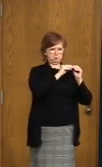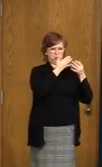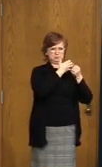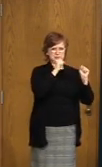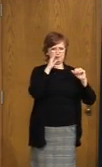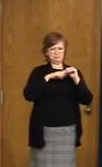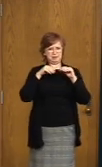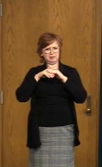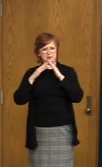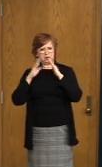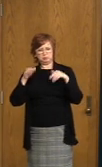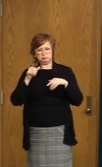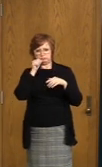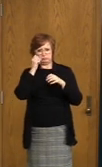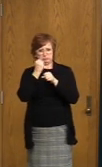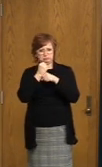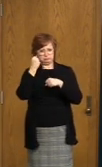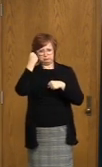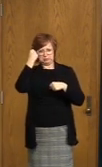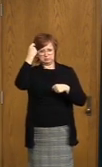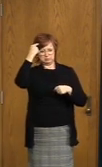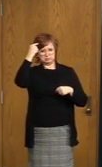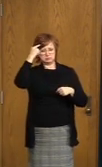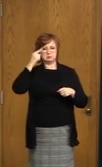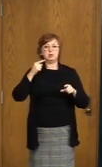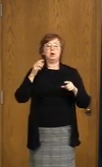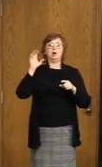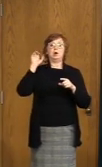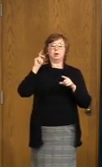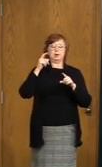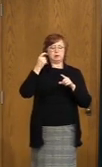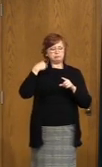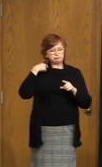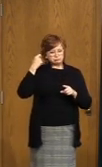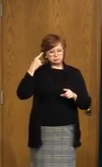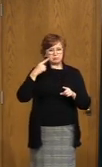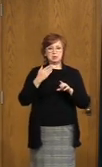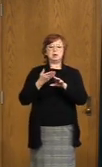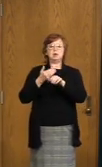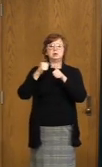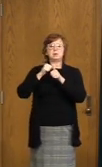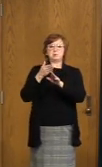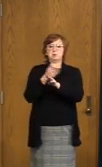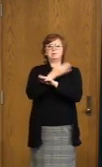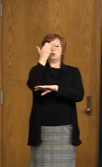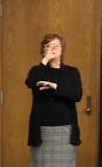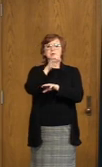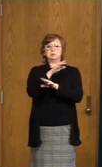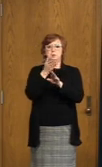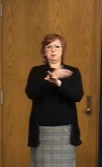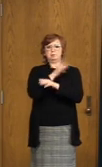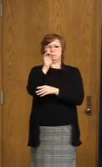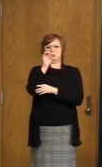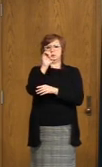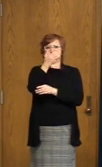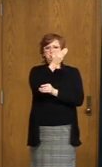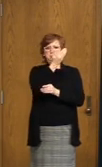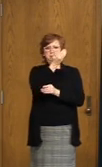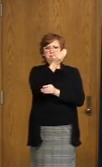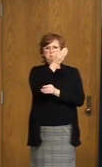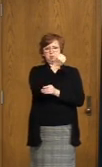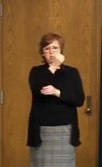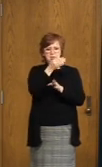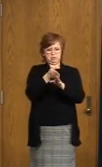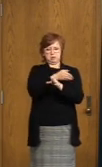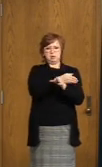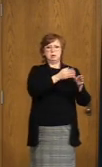till December 14th, you could meet up to 3 households, you know, and even then we saw over Thanksgiving and